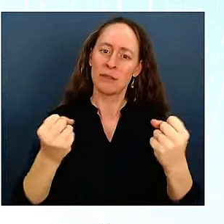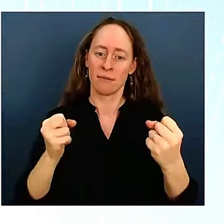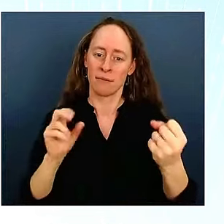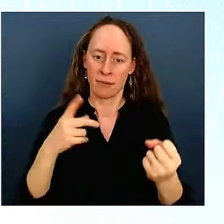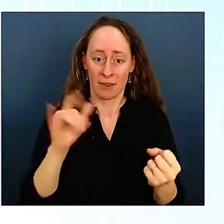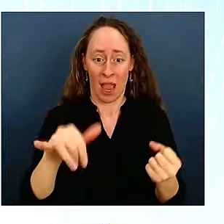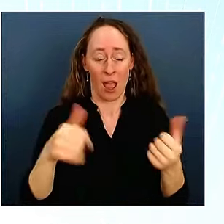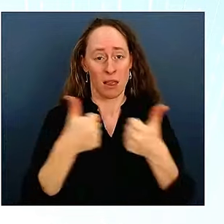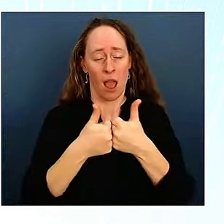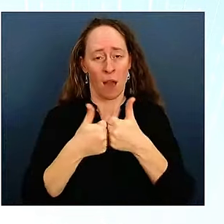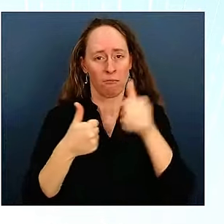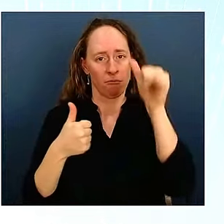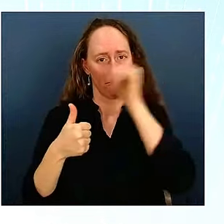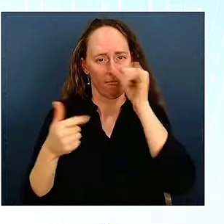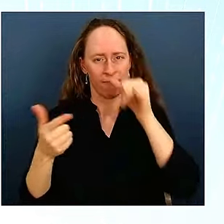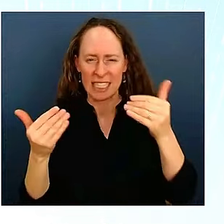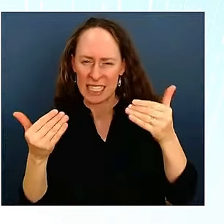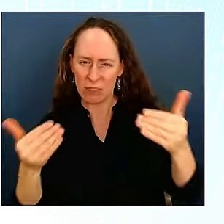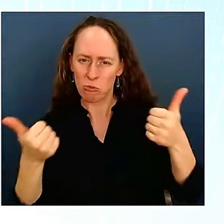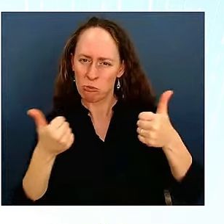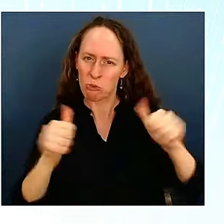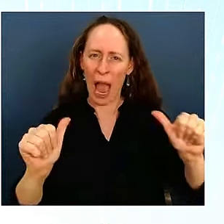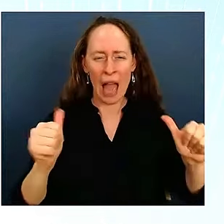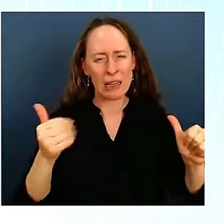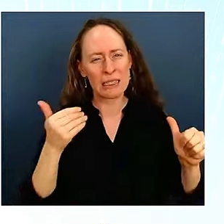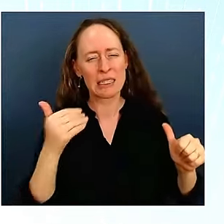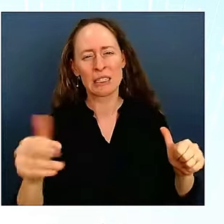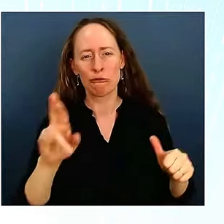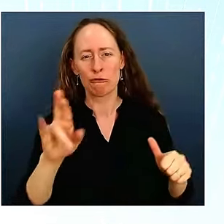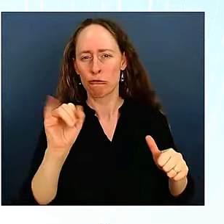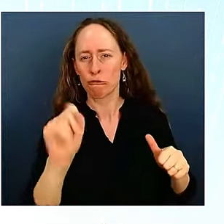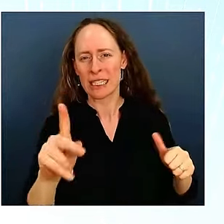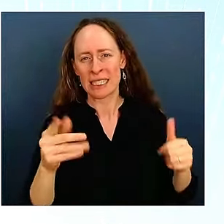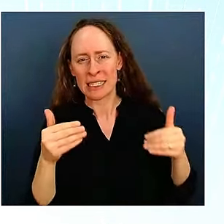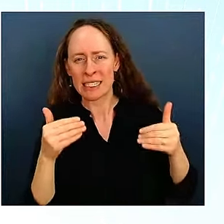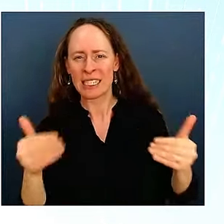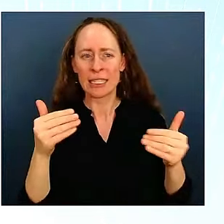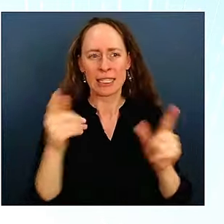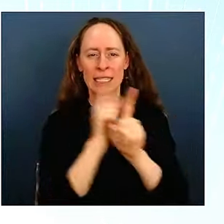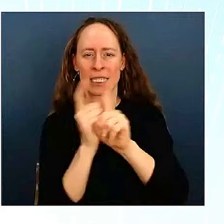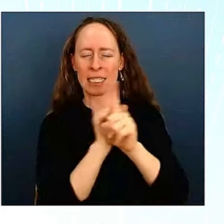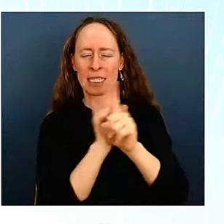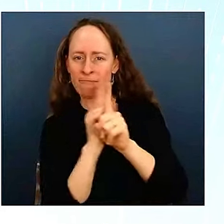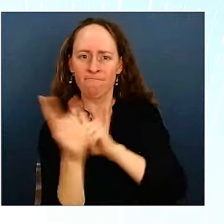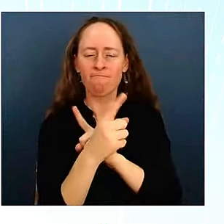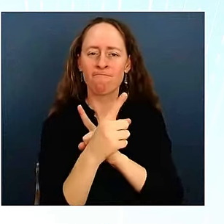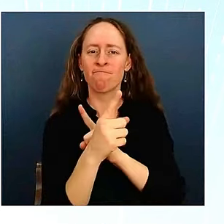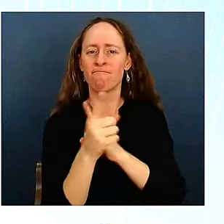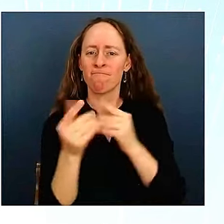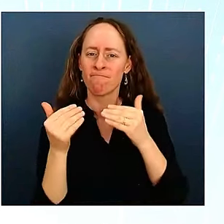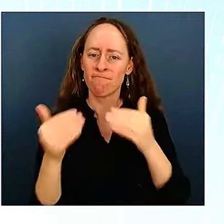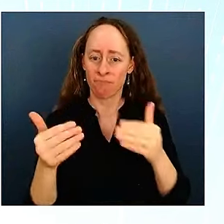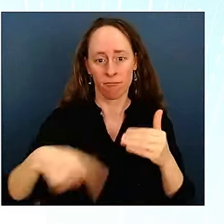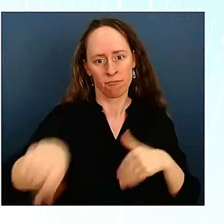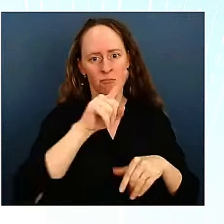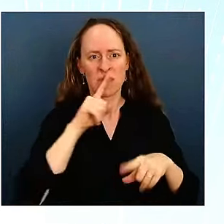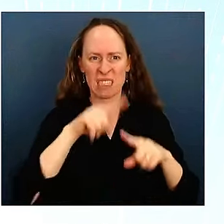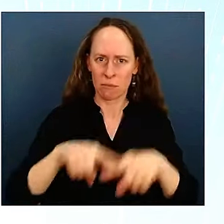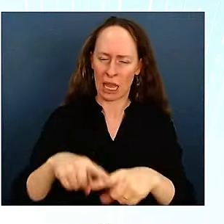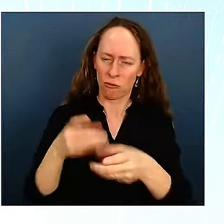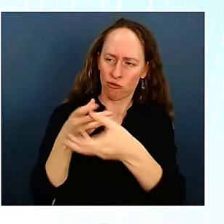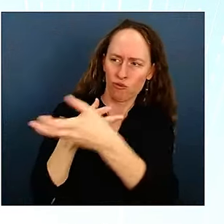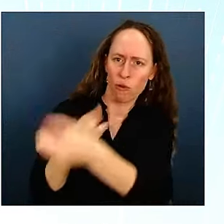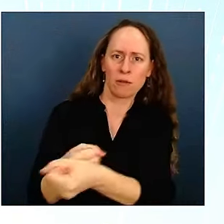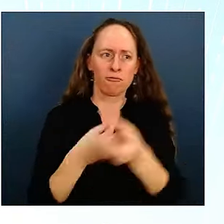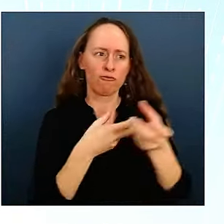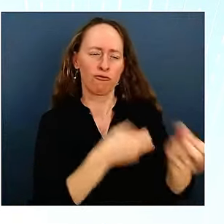risks, attacking early and often, and relying on each other. And it paid off. By the end of the game, you